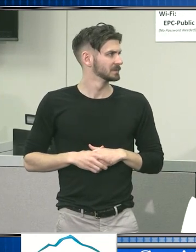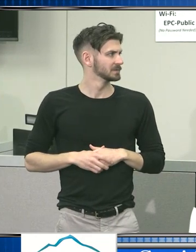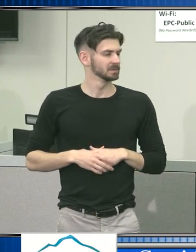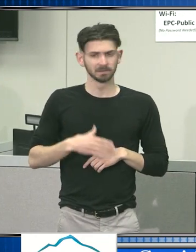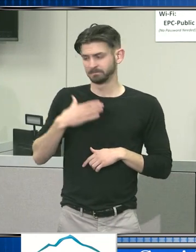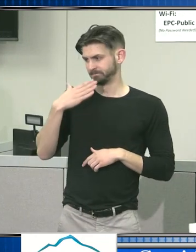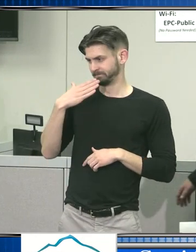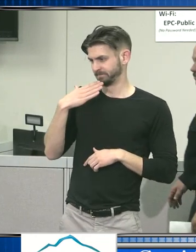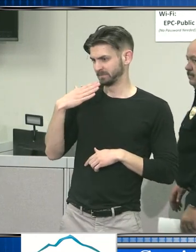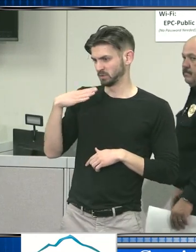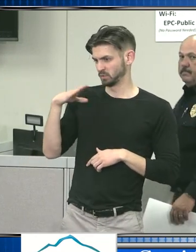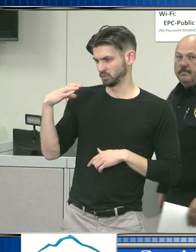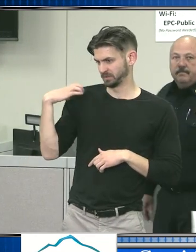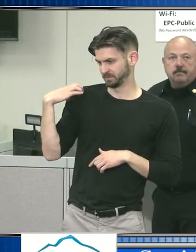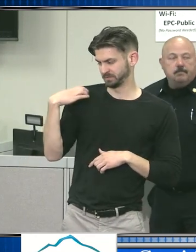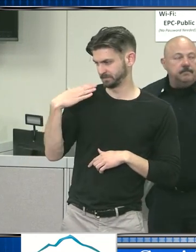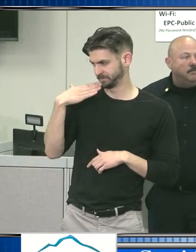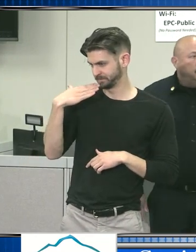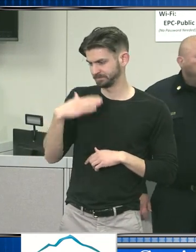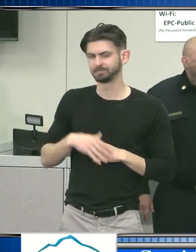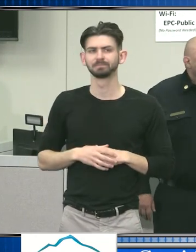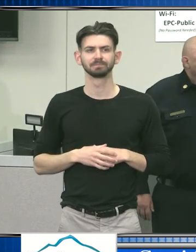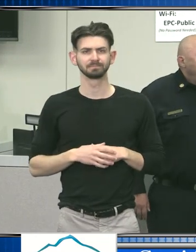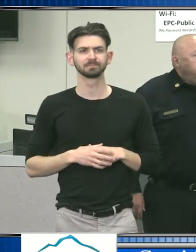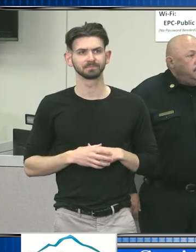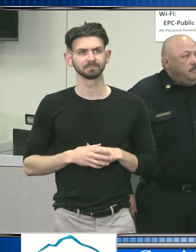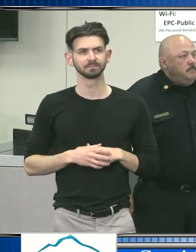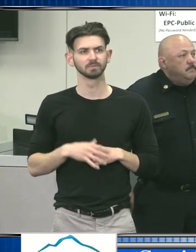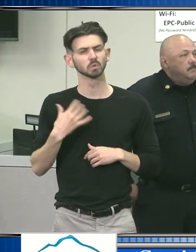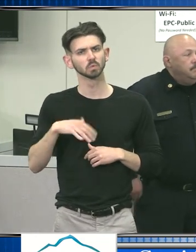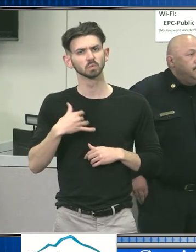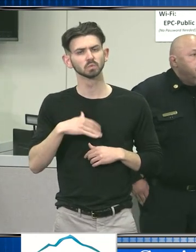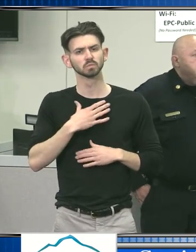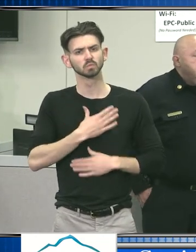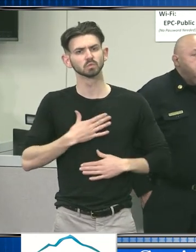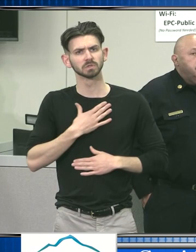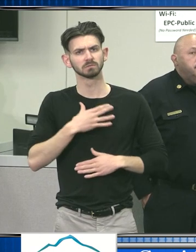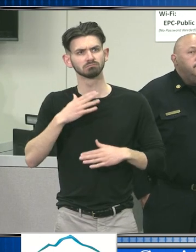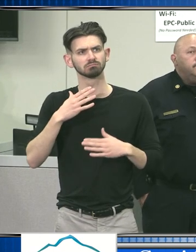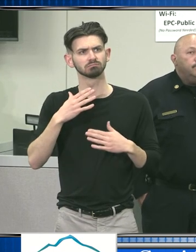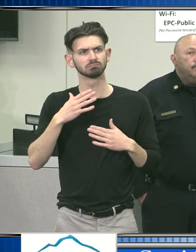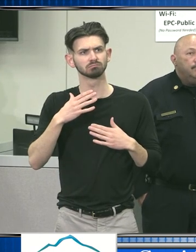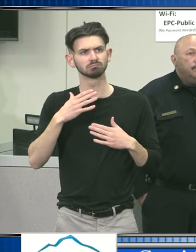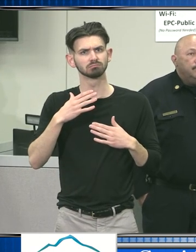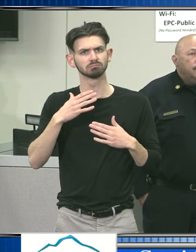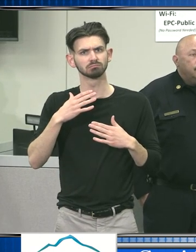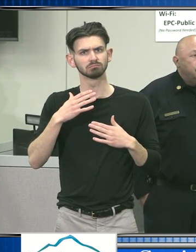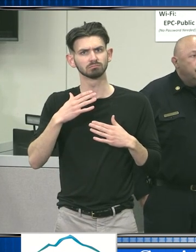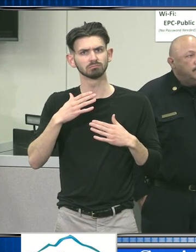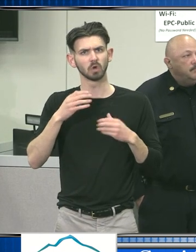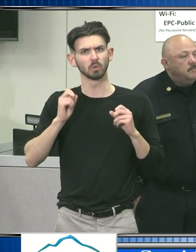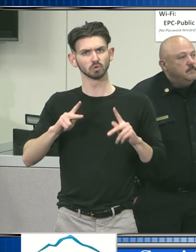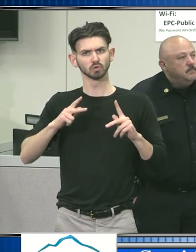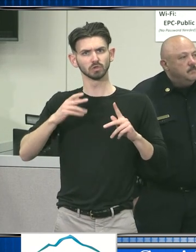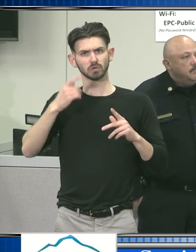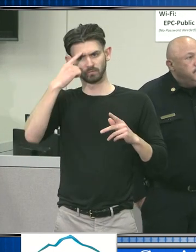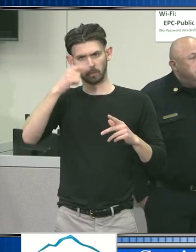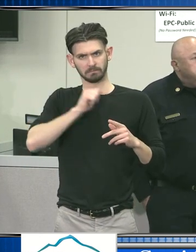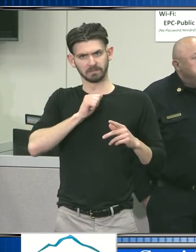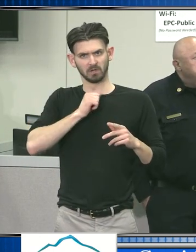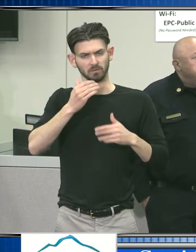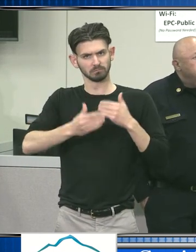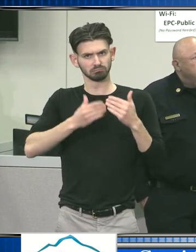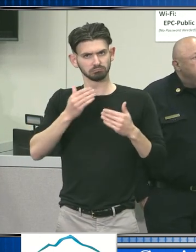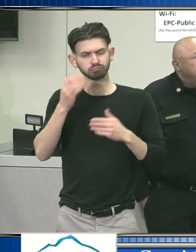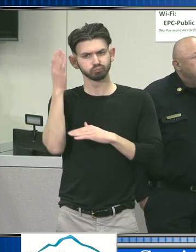Thank you, Chief. I appreciate the opportunity to speak with you guys today about a new process that we're implementing in our community. The